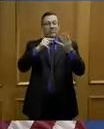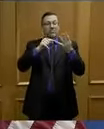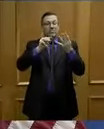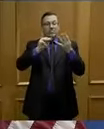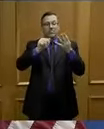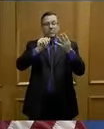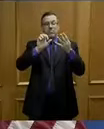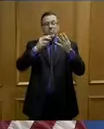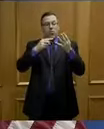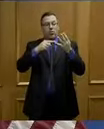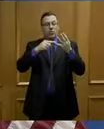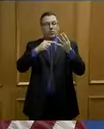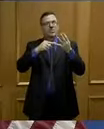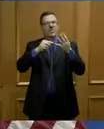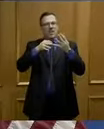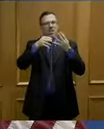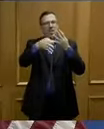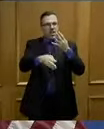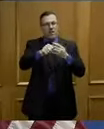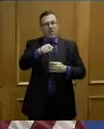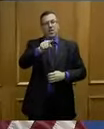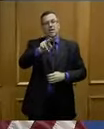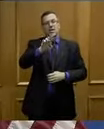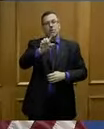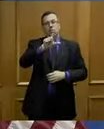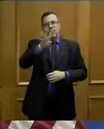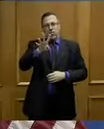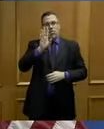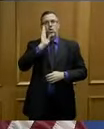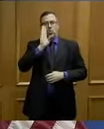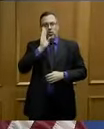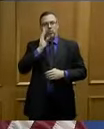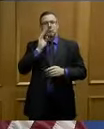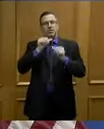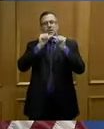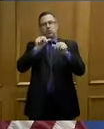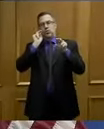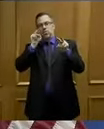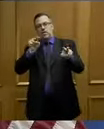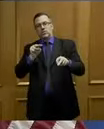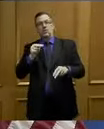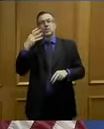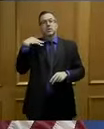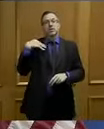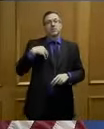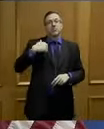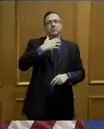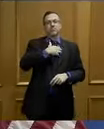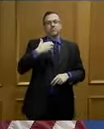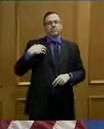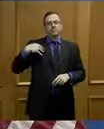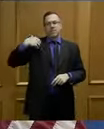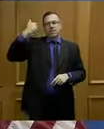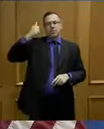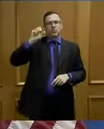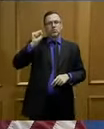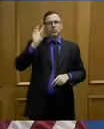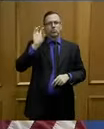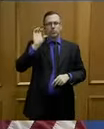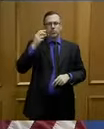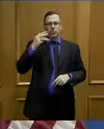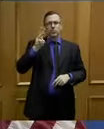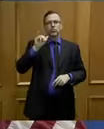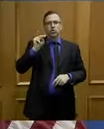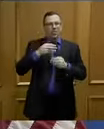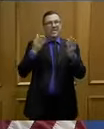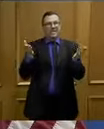as we reevaluate this virus as it moves through our community. Commissioner Swin's here in case there are questions regarding